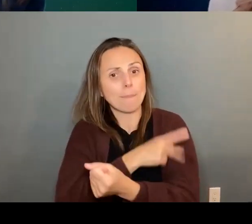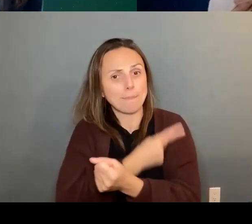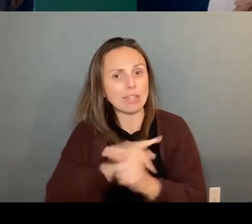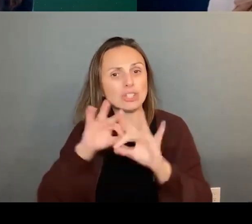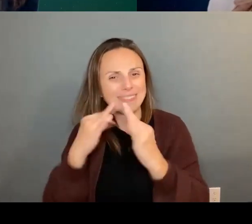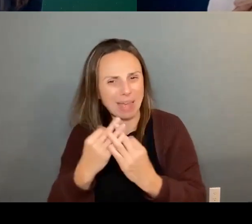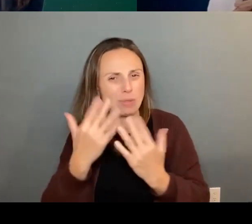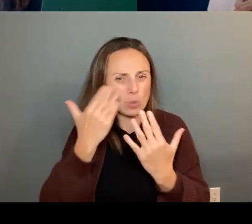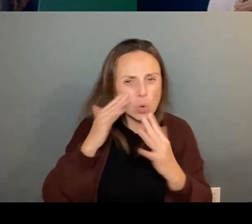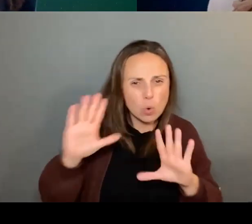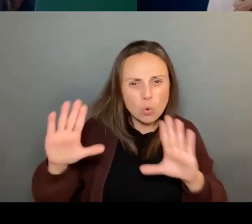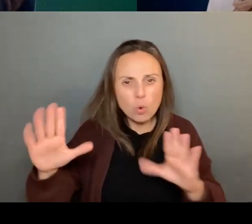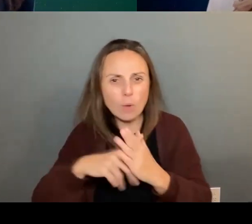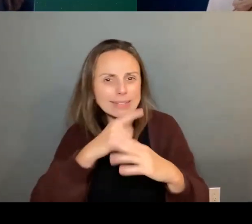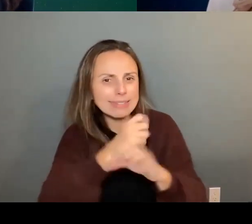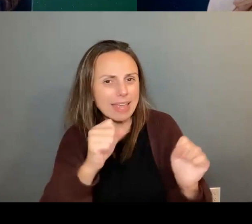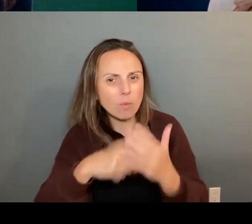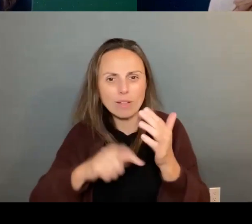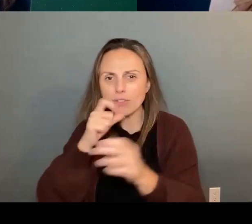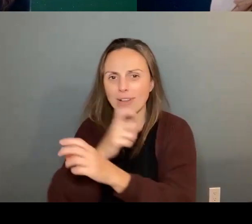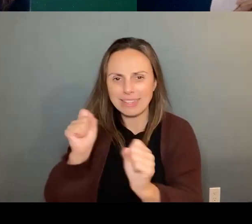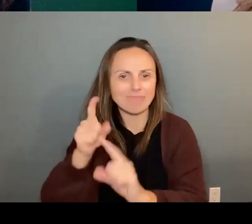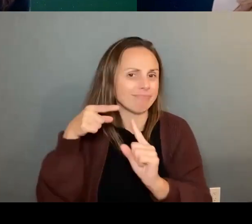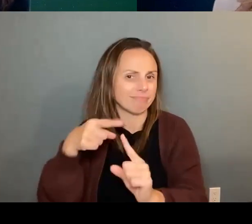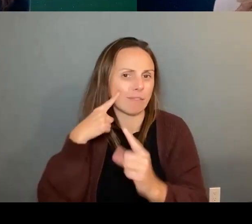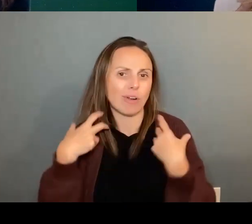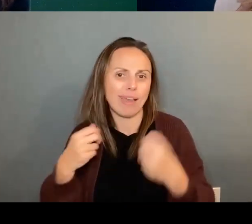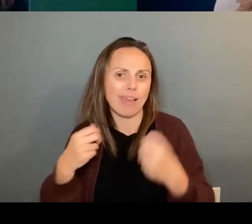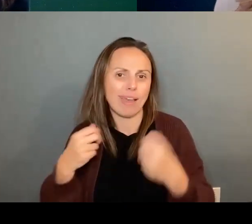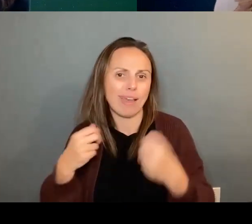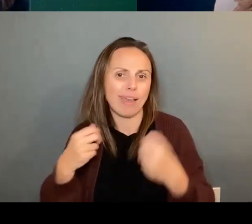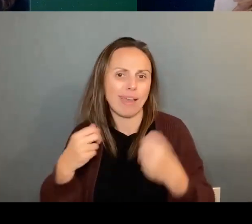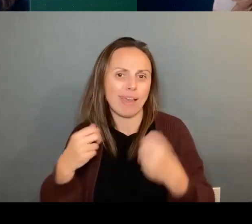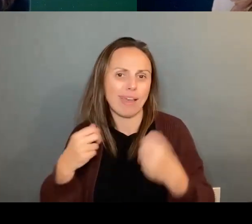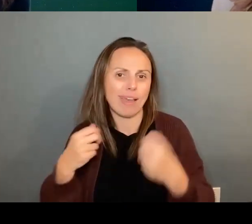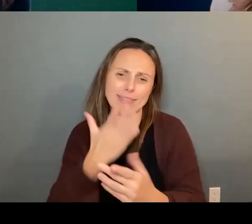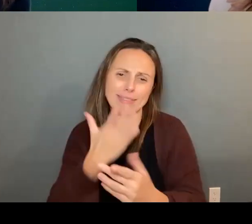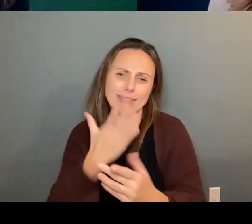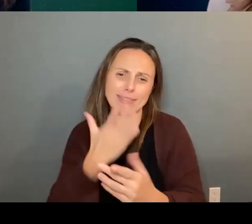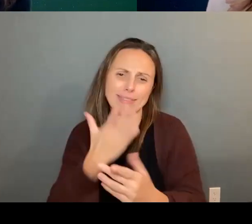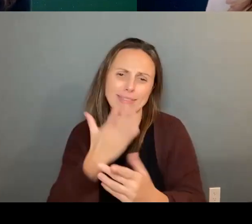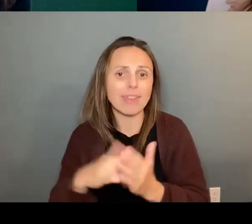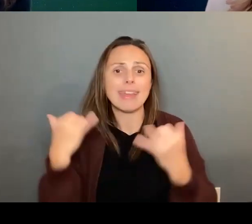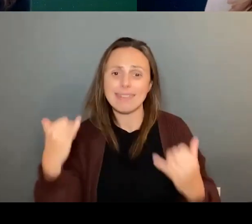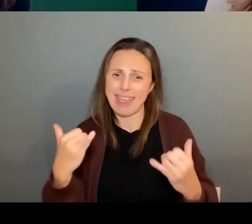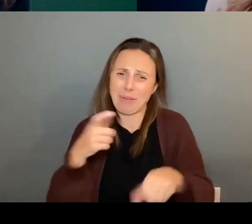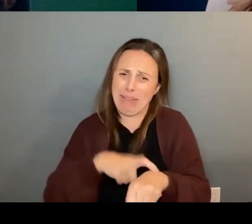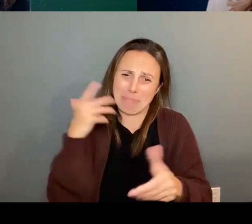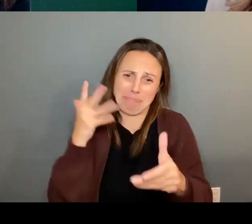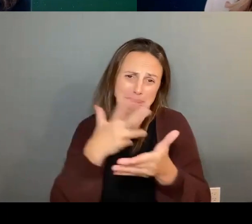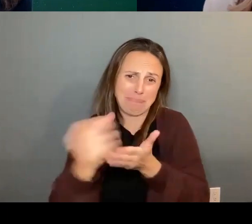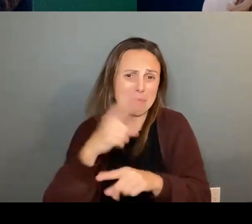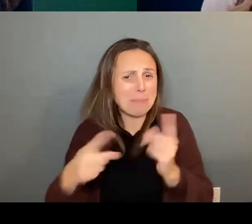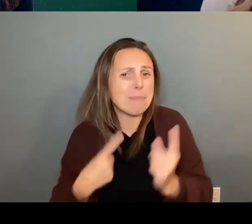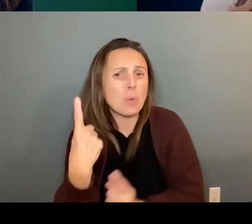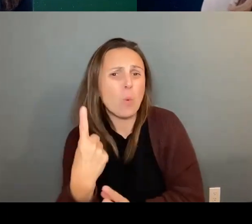able to discern what's safe and what isn't, and in particular for their healthcare. So thank you for that. We are short on time, but we'll maybe